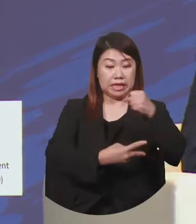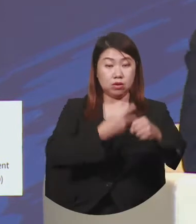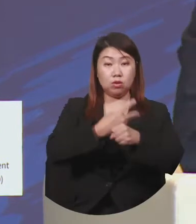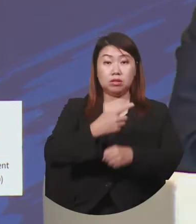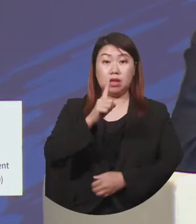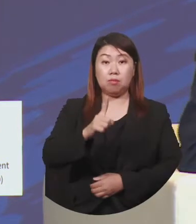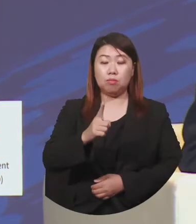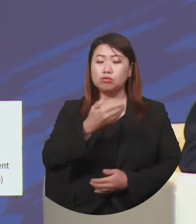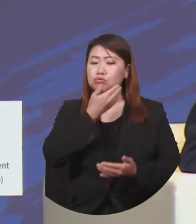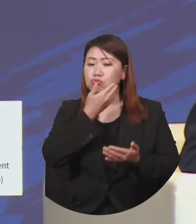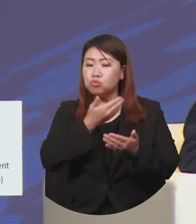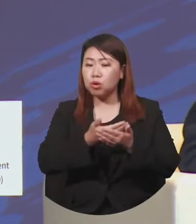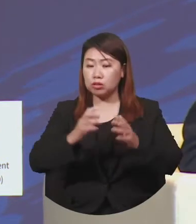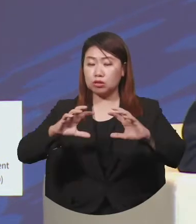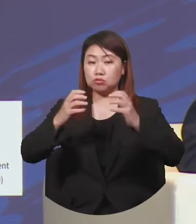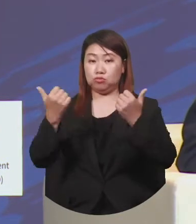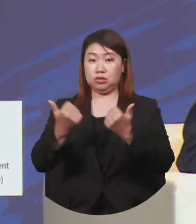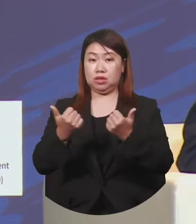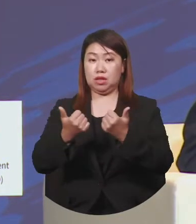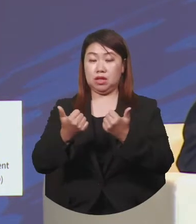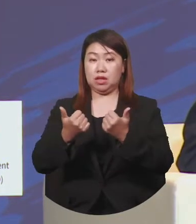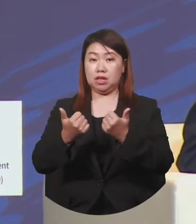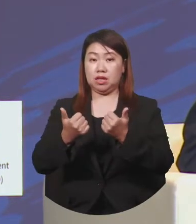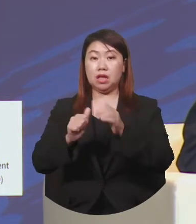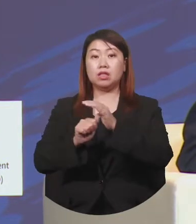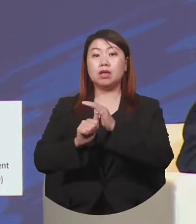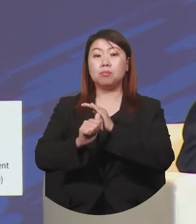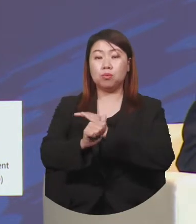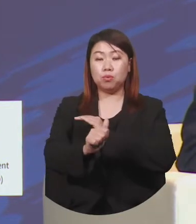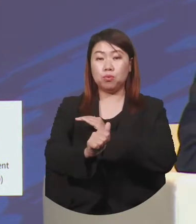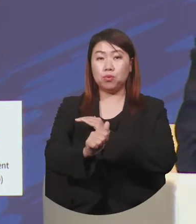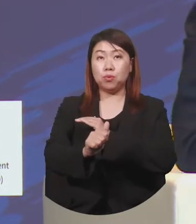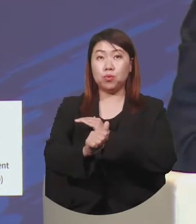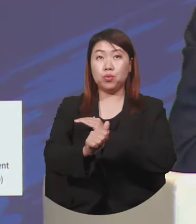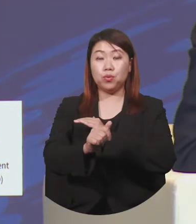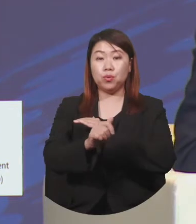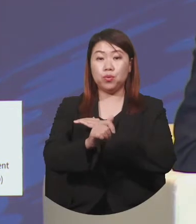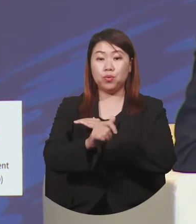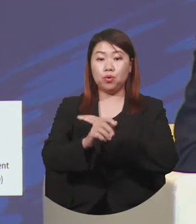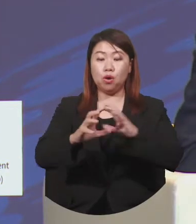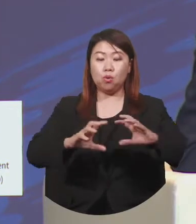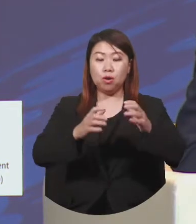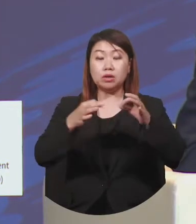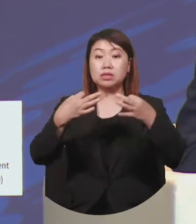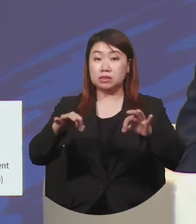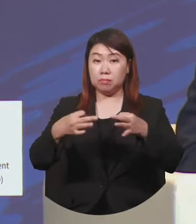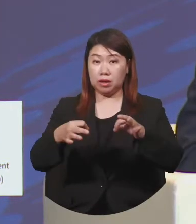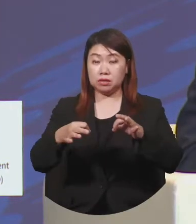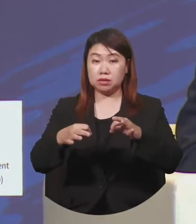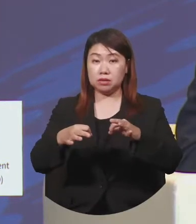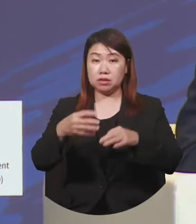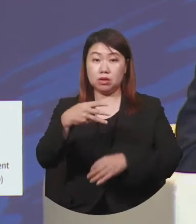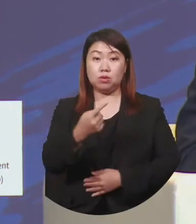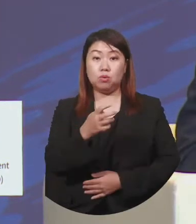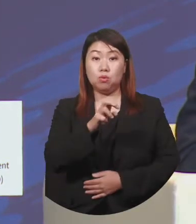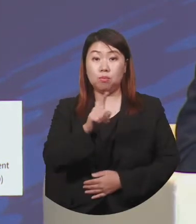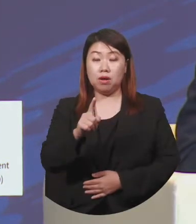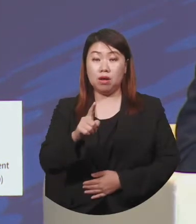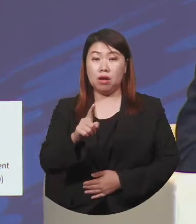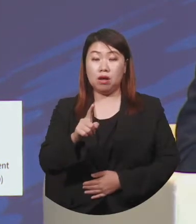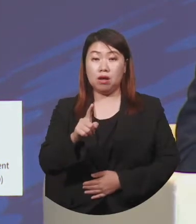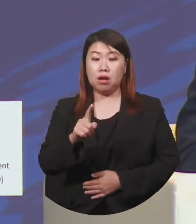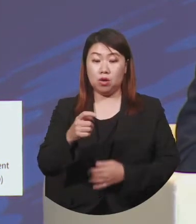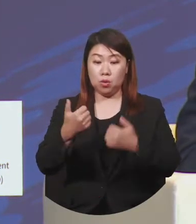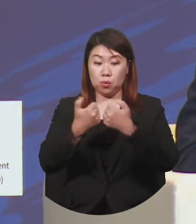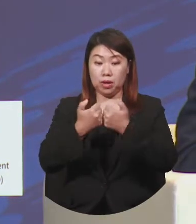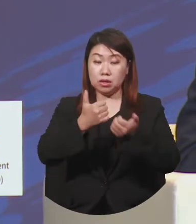and donors. We met at the World Bank Conference on Land, and then we met at the FAO in Rome. And in each time, we sat and shared